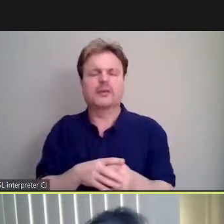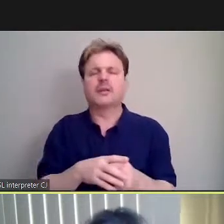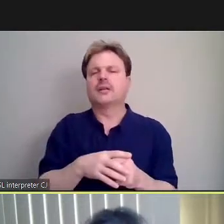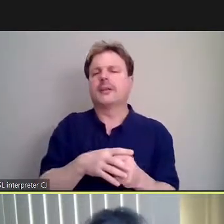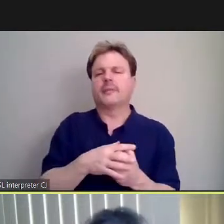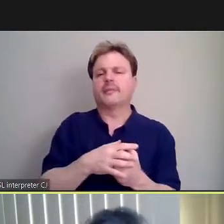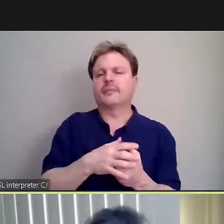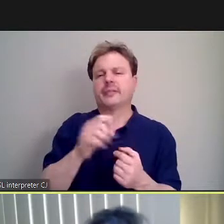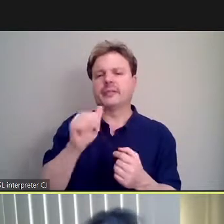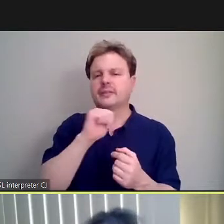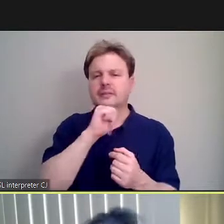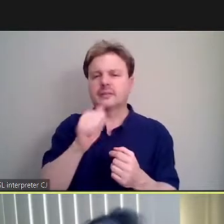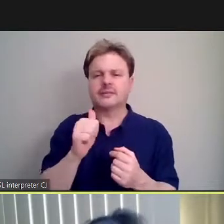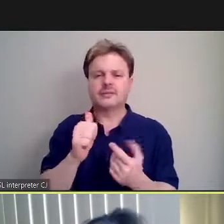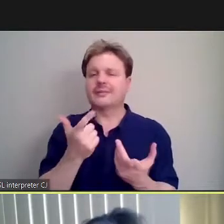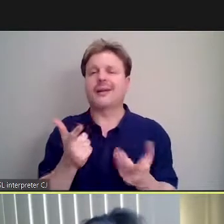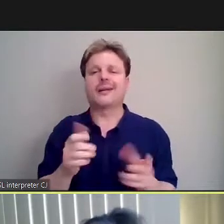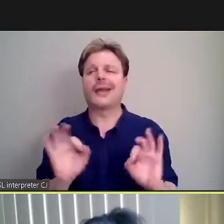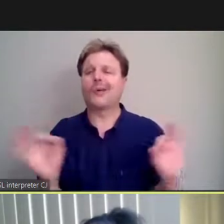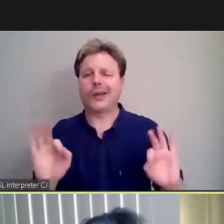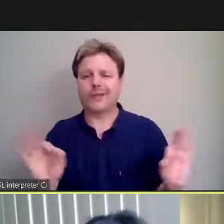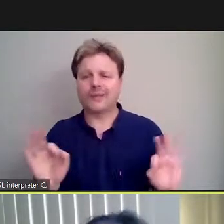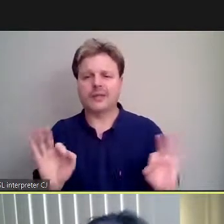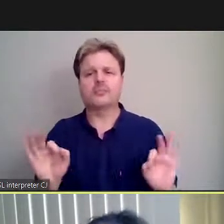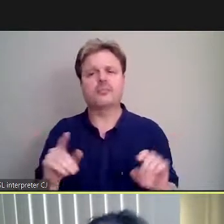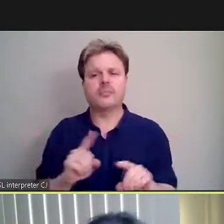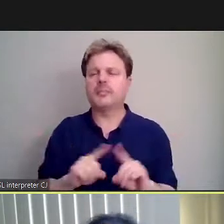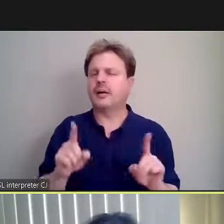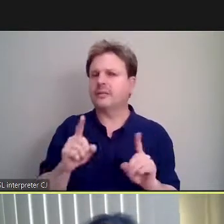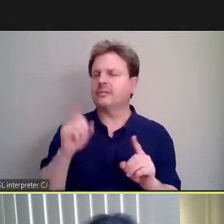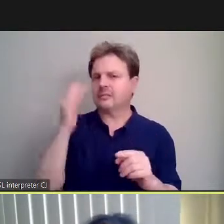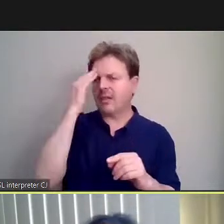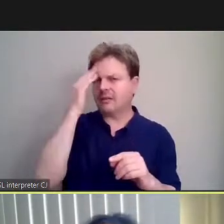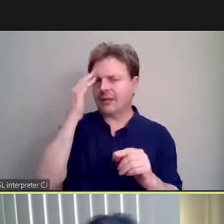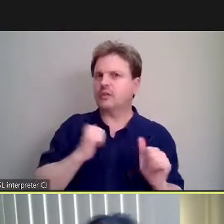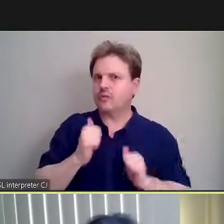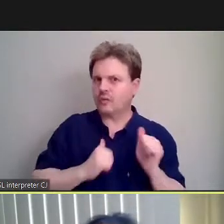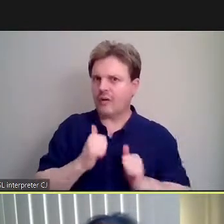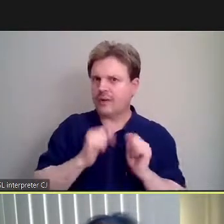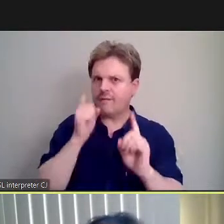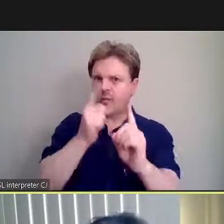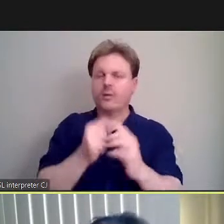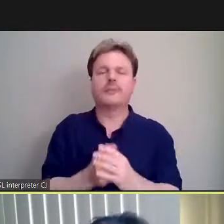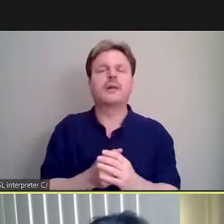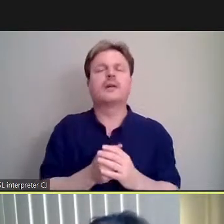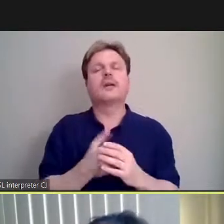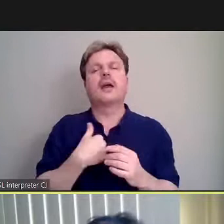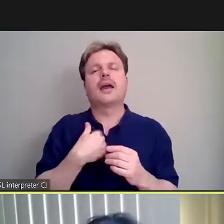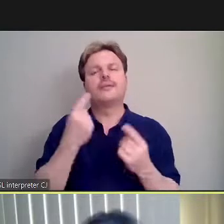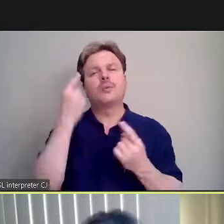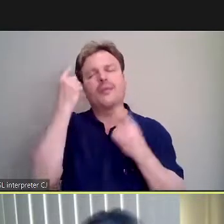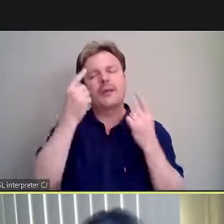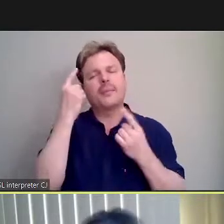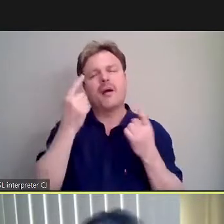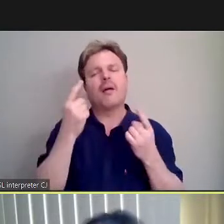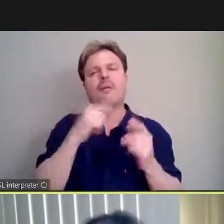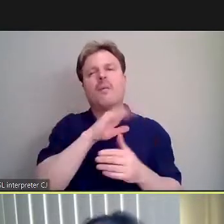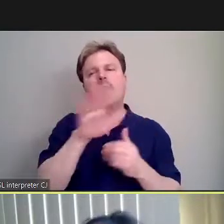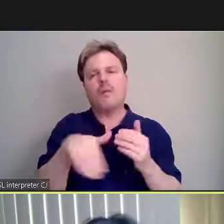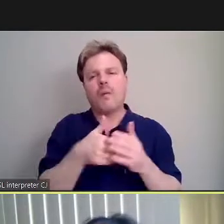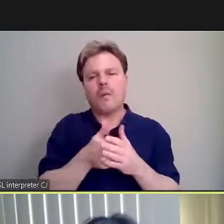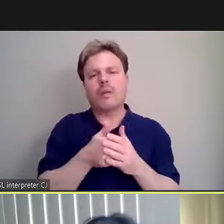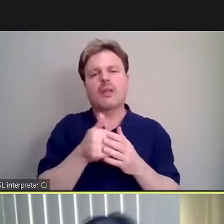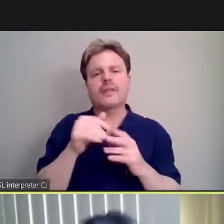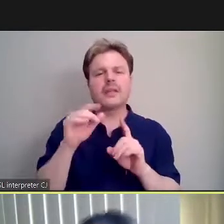rival knowledges, those things that we're striving for. And when we think about all of the